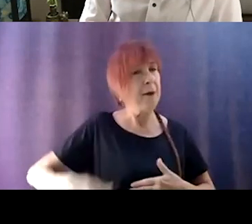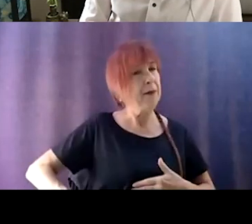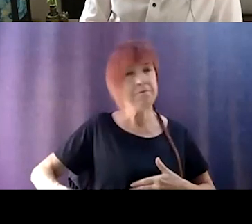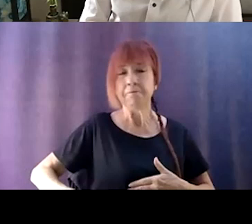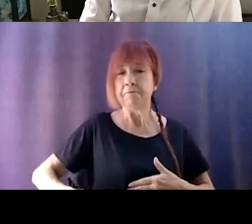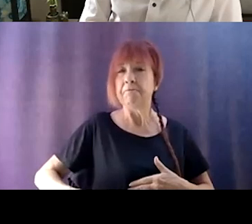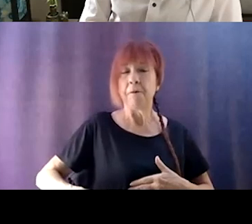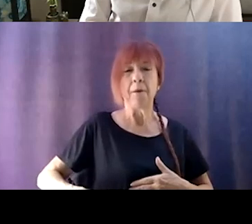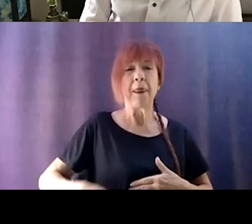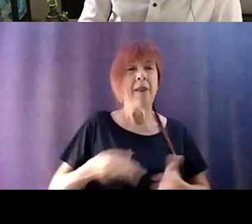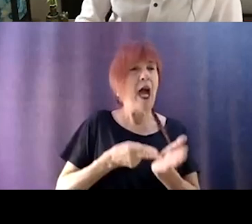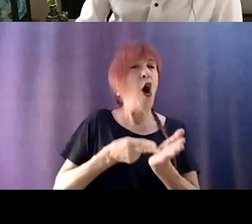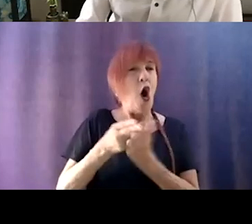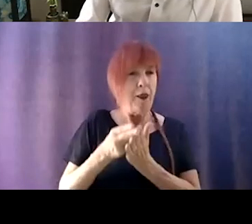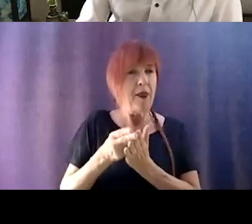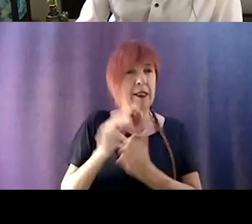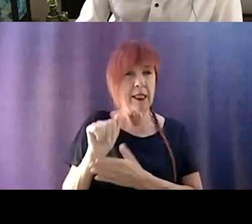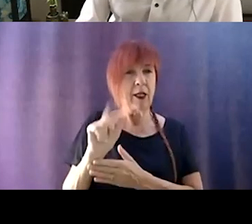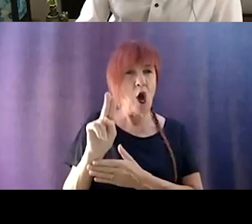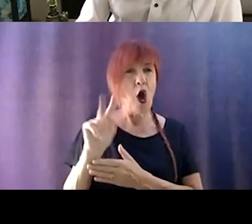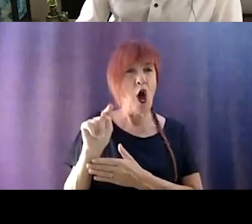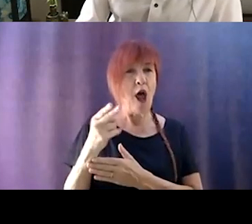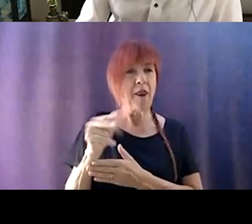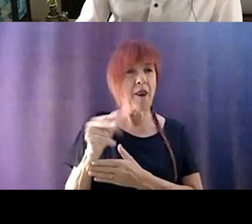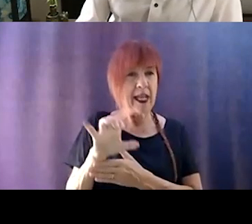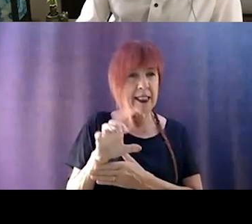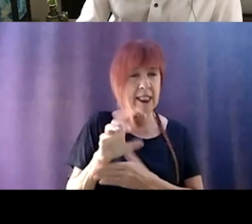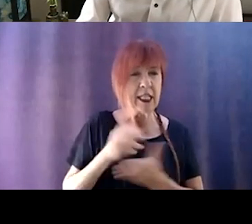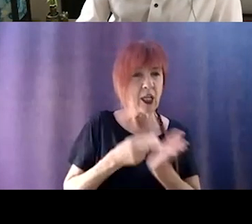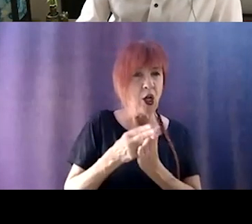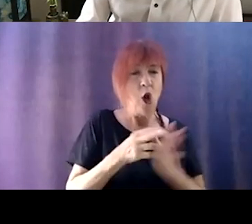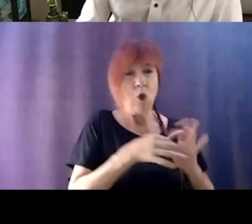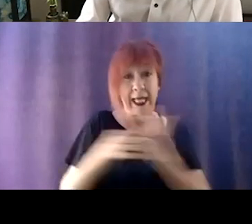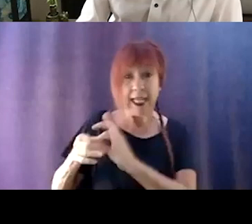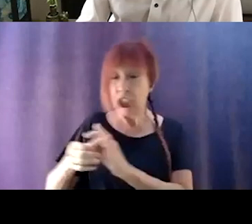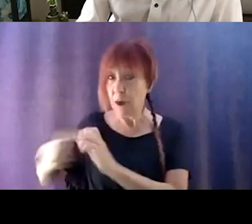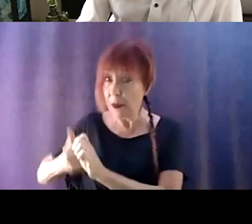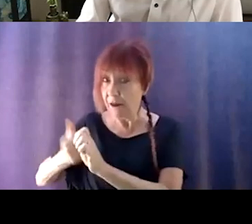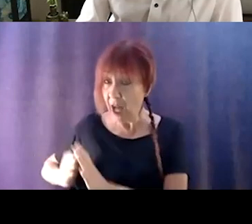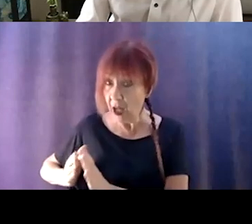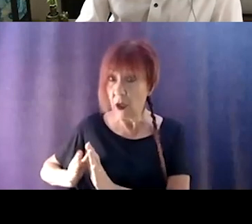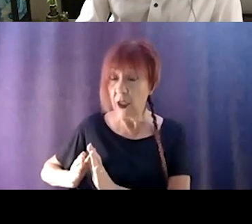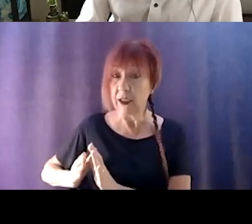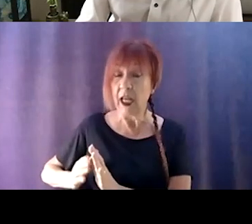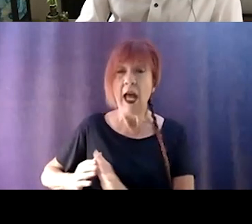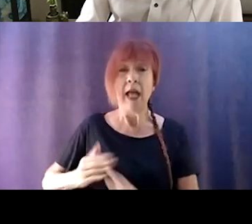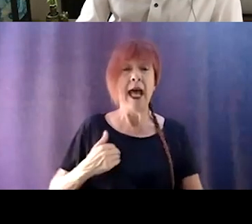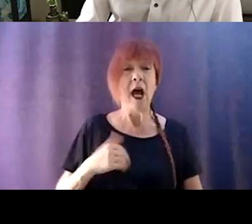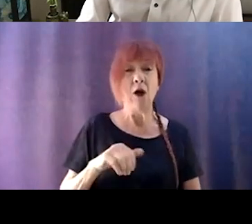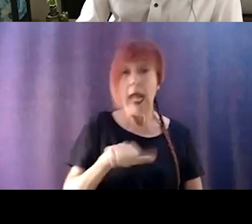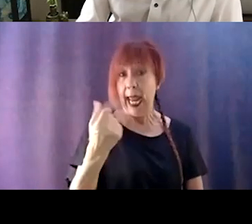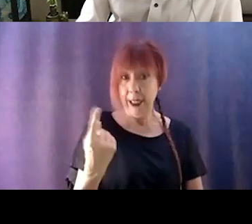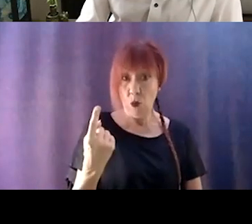it's the authentic relationship also that you have to your follower, and to, like, I literally consider anybody that follows me